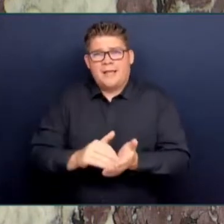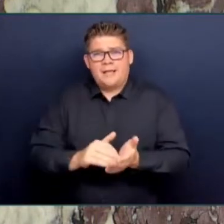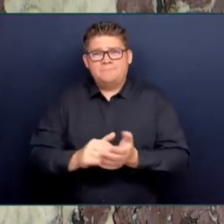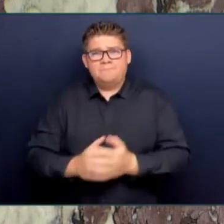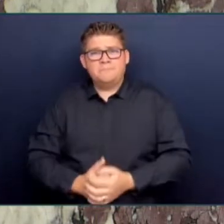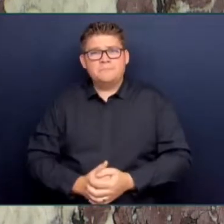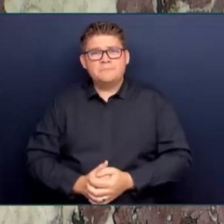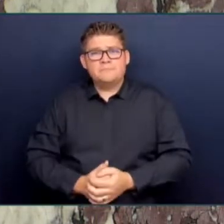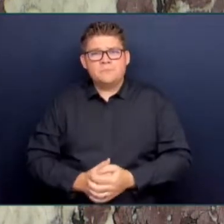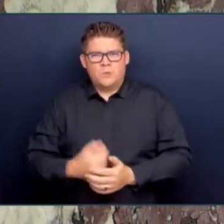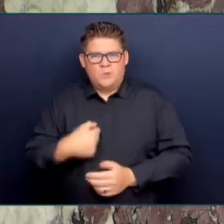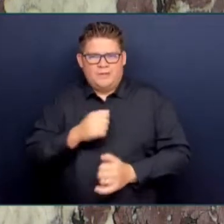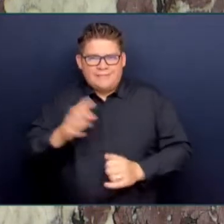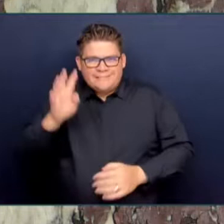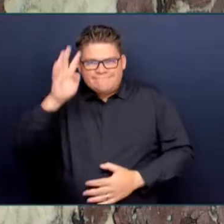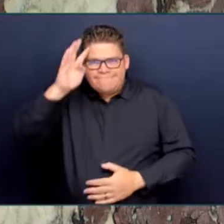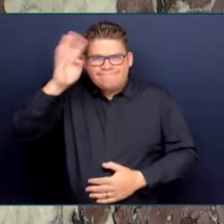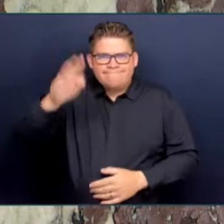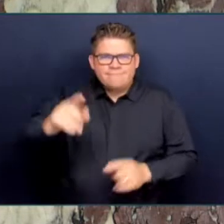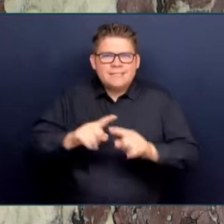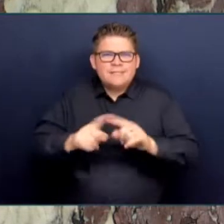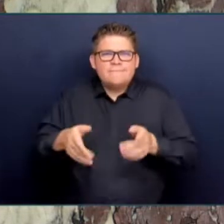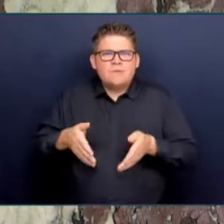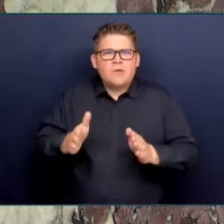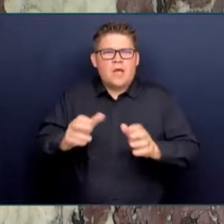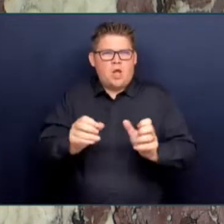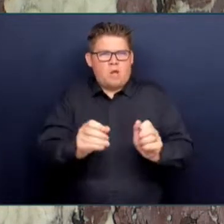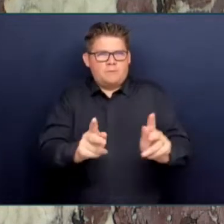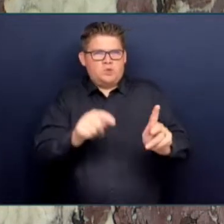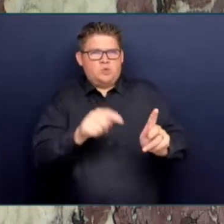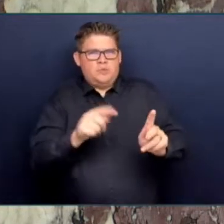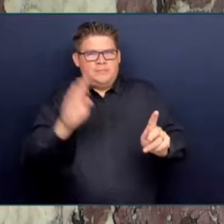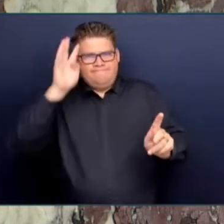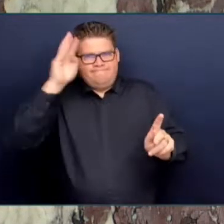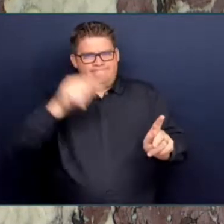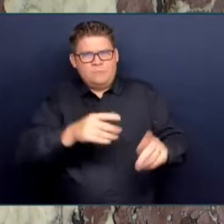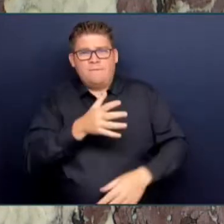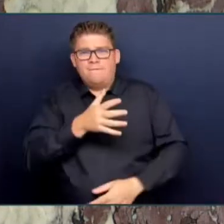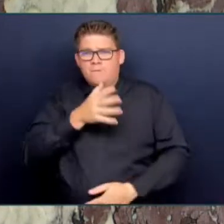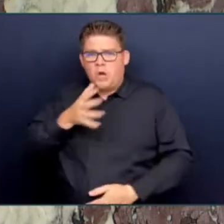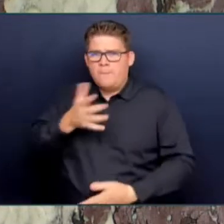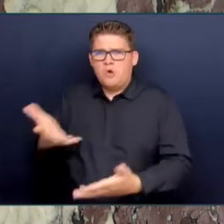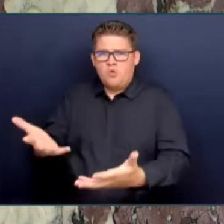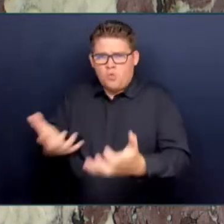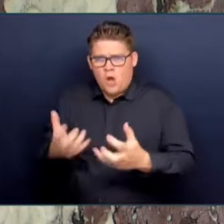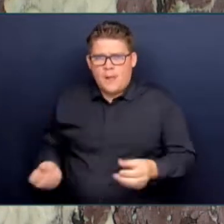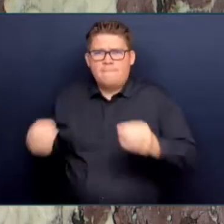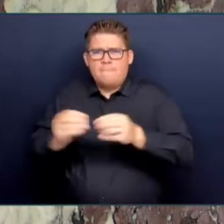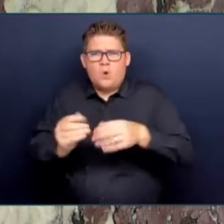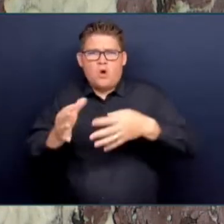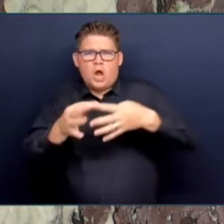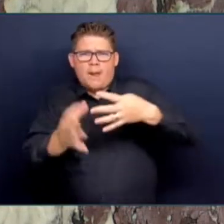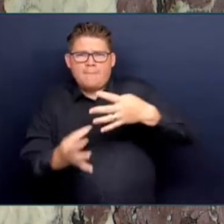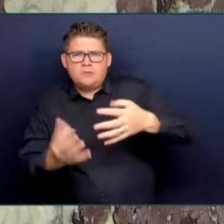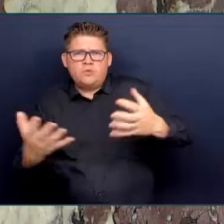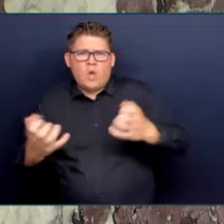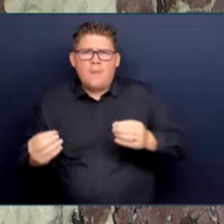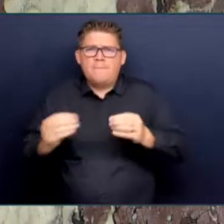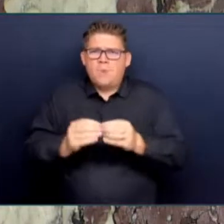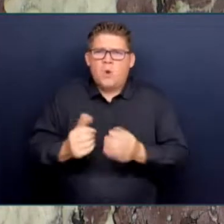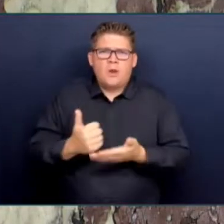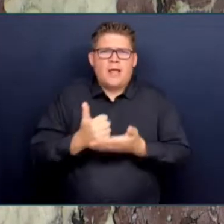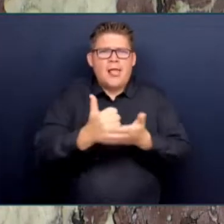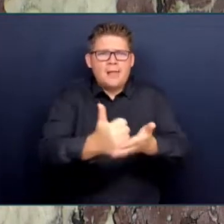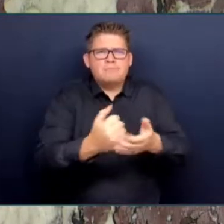to have more tools in their toolbox to fight climate change and to be part of the solution. There's an